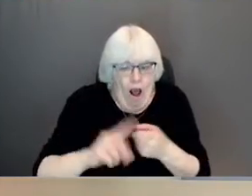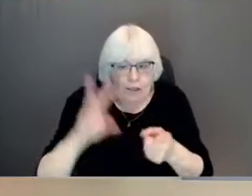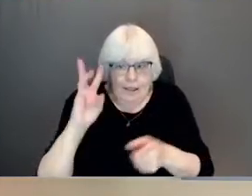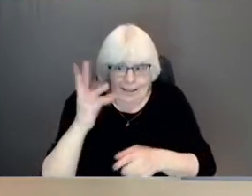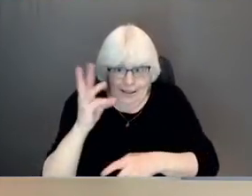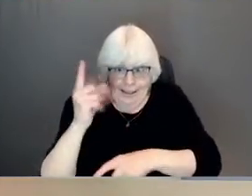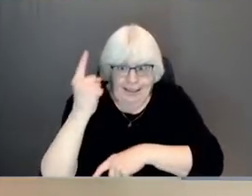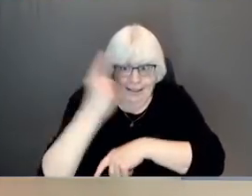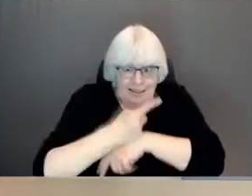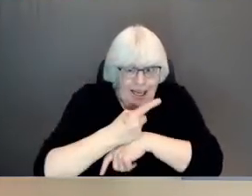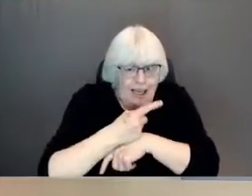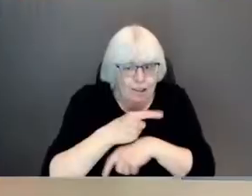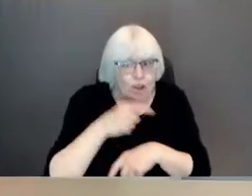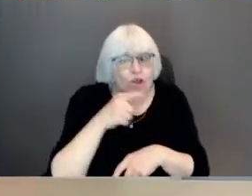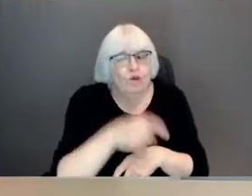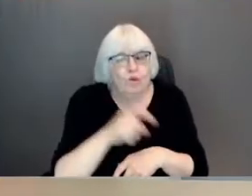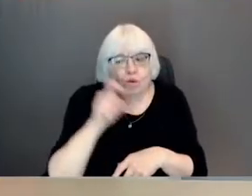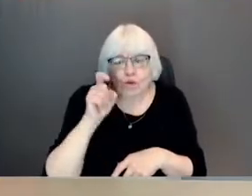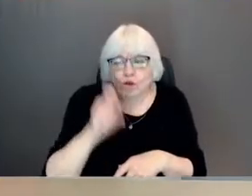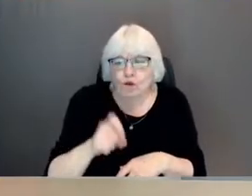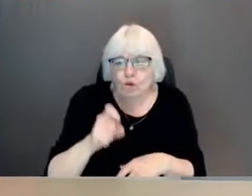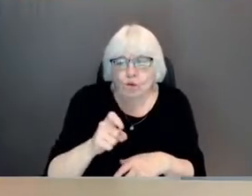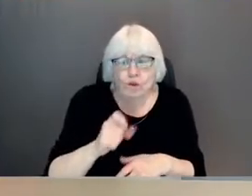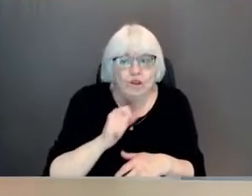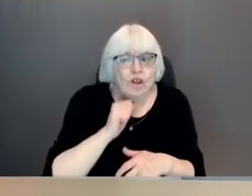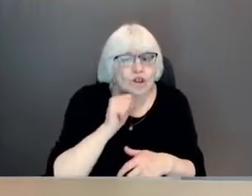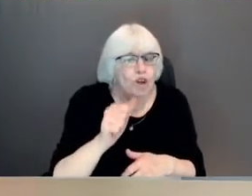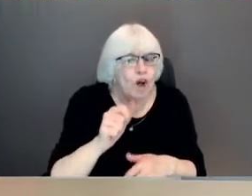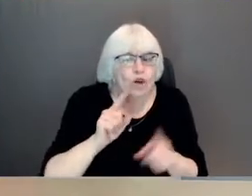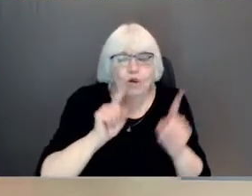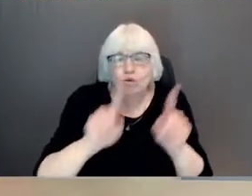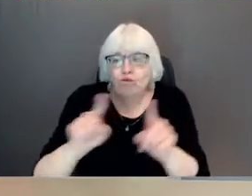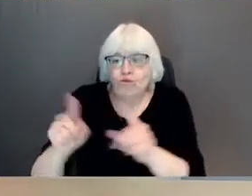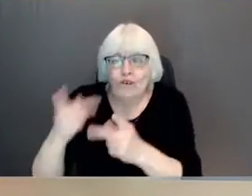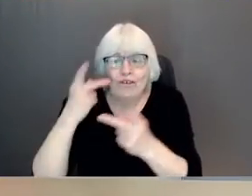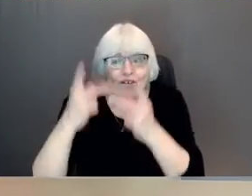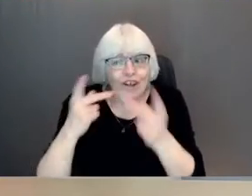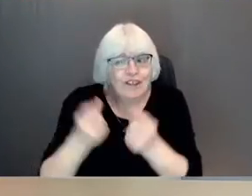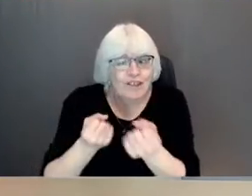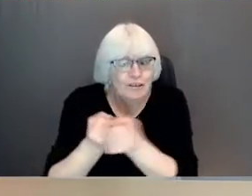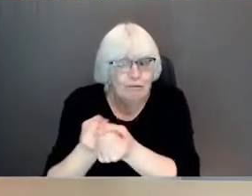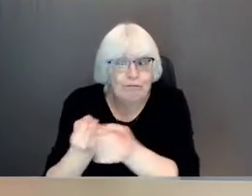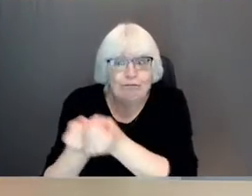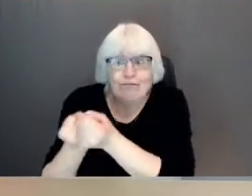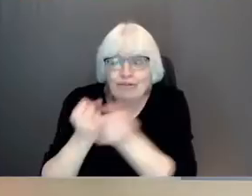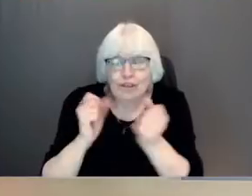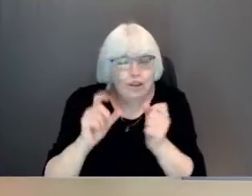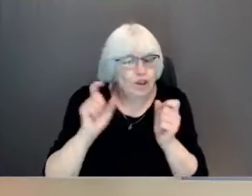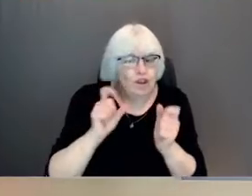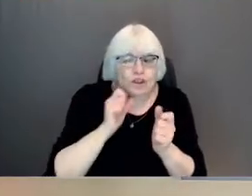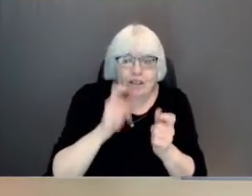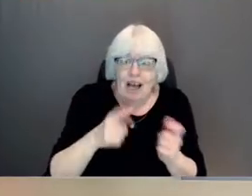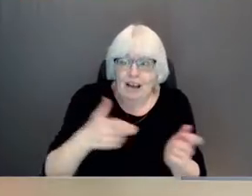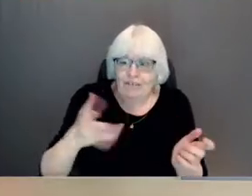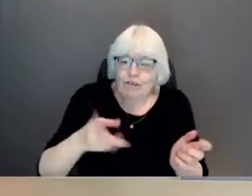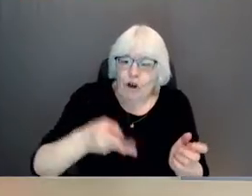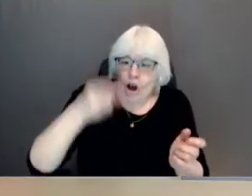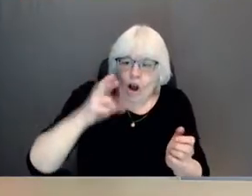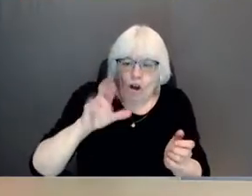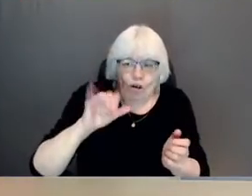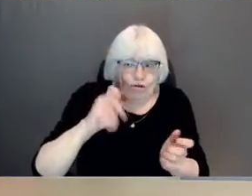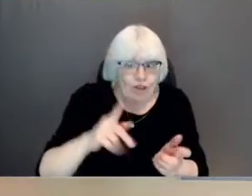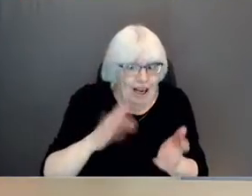individuals. Close contacts who are not fully vaccinated must isolate for 7 days after their last exposure